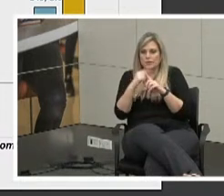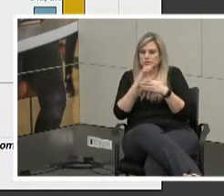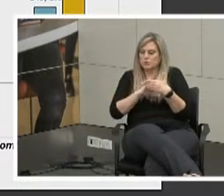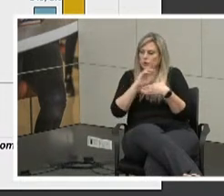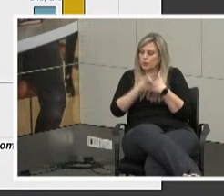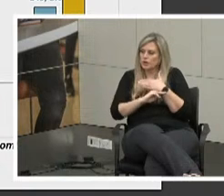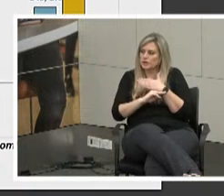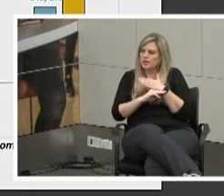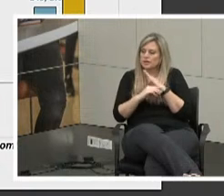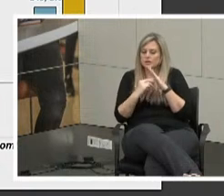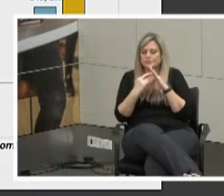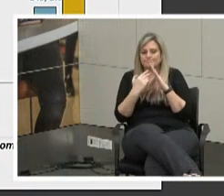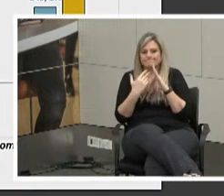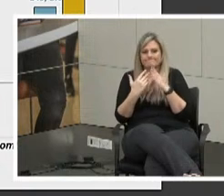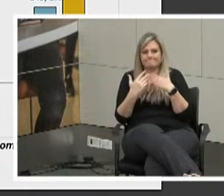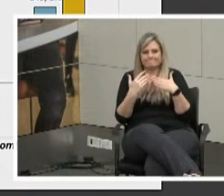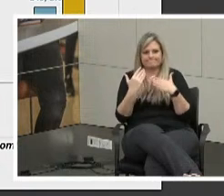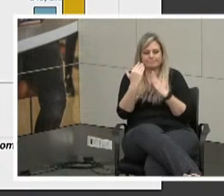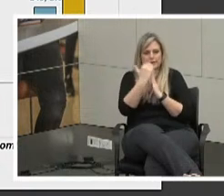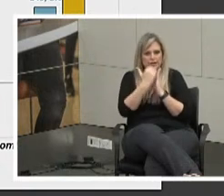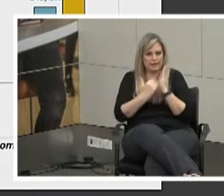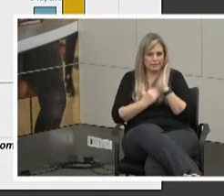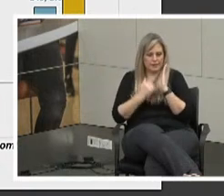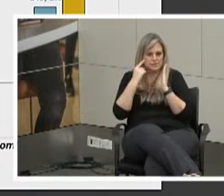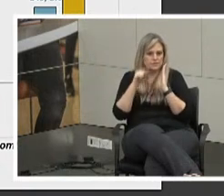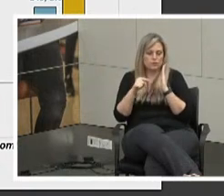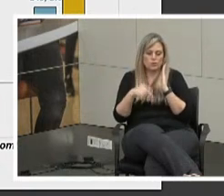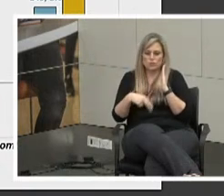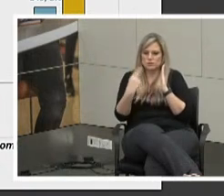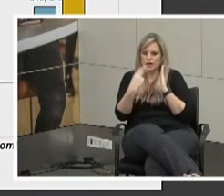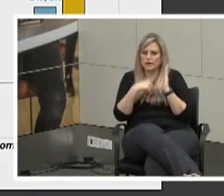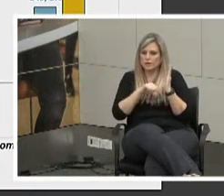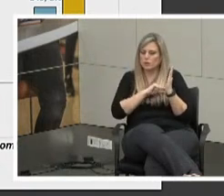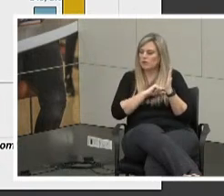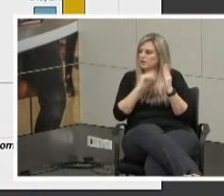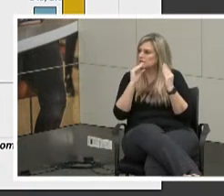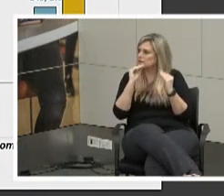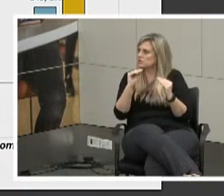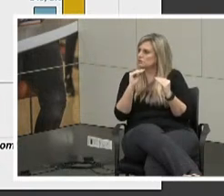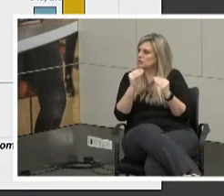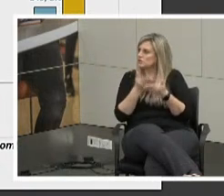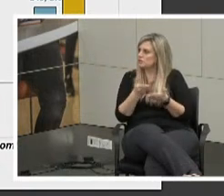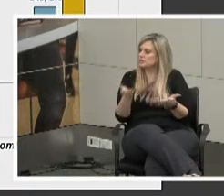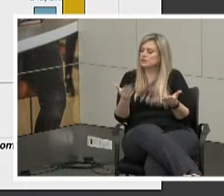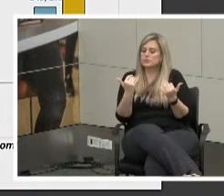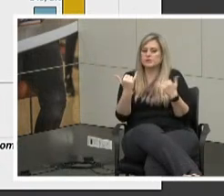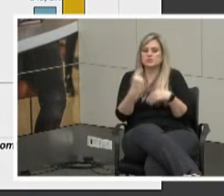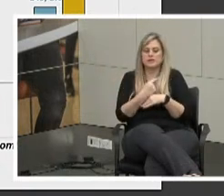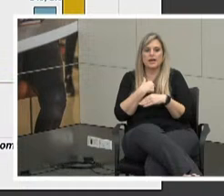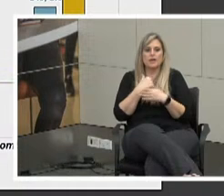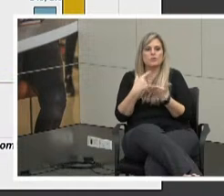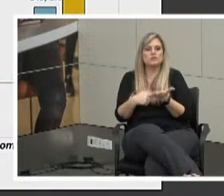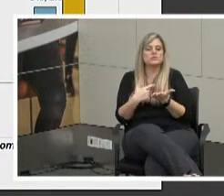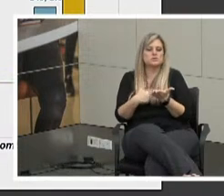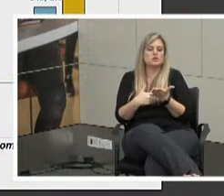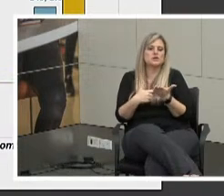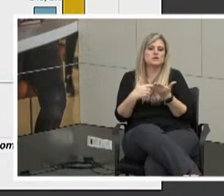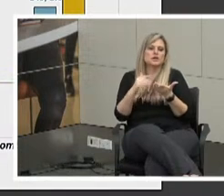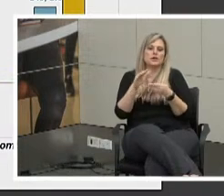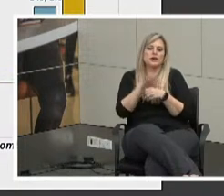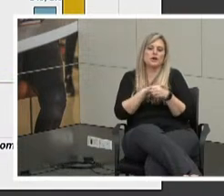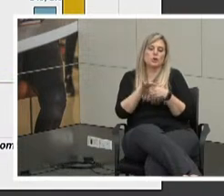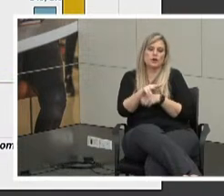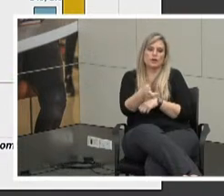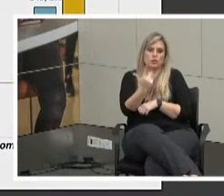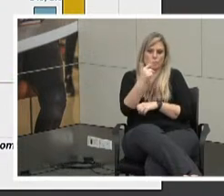for those highquality instructional materials but tonight I really want to talk to you about area three which is specially